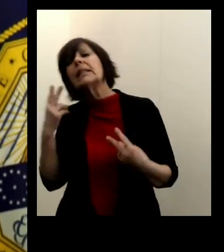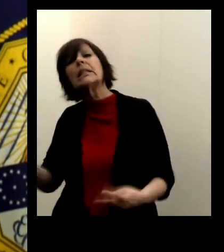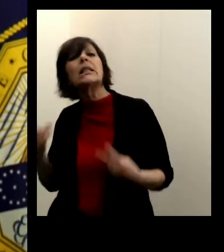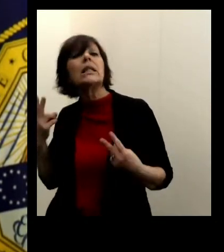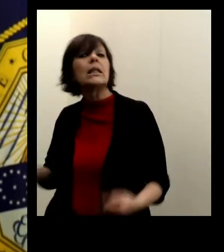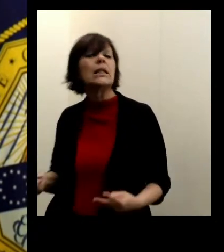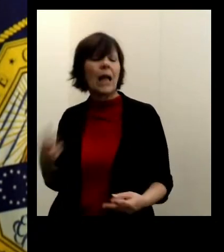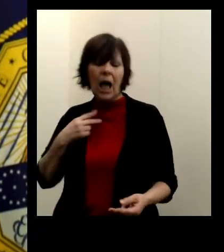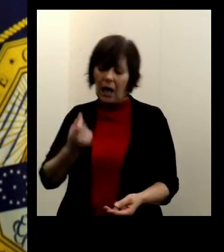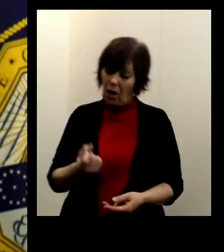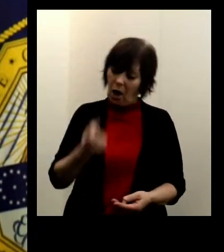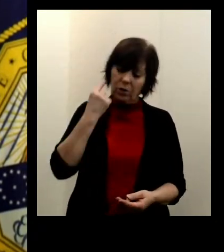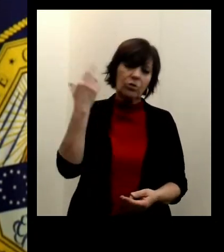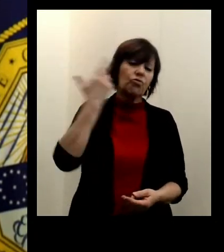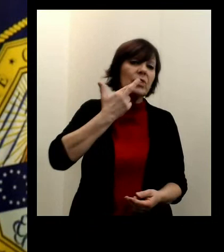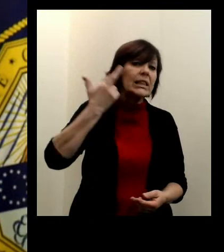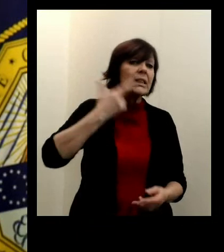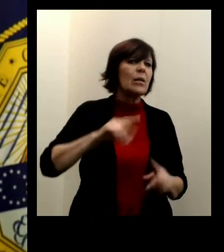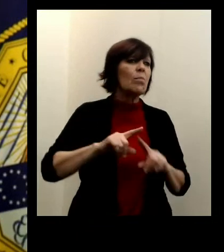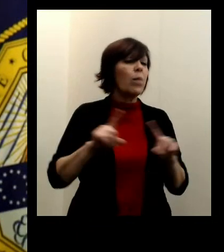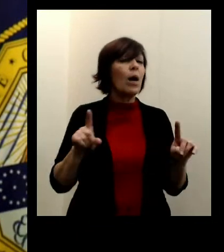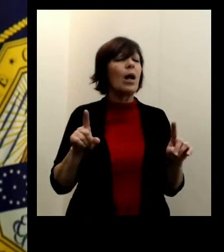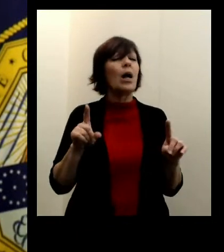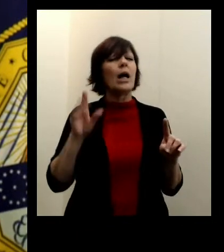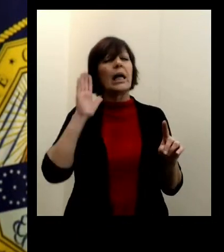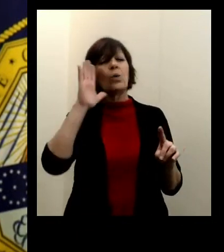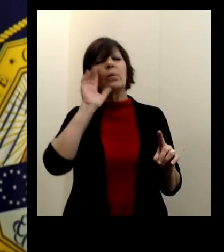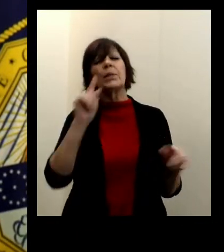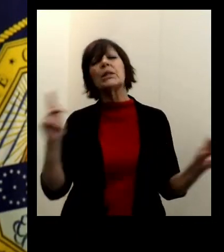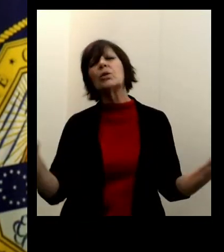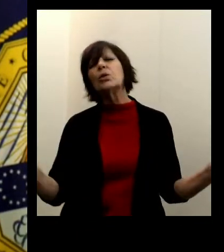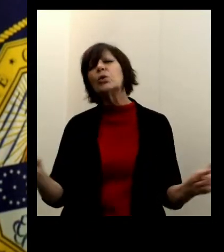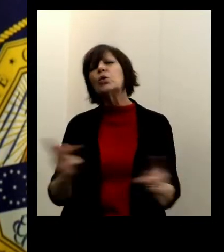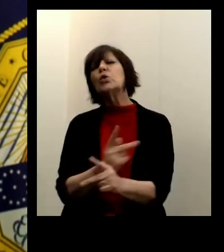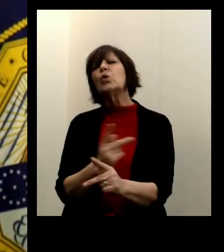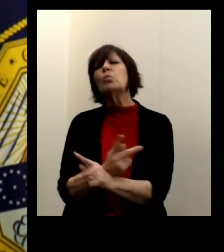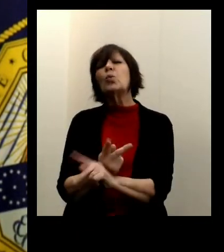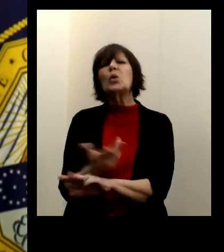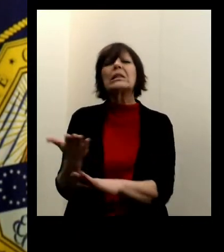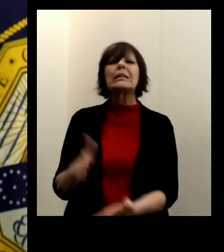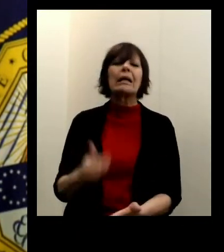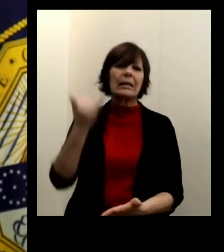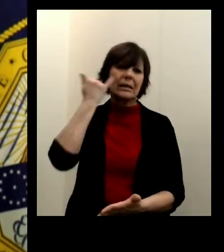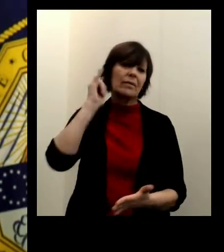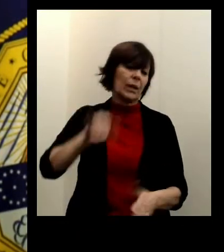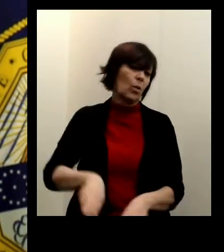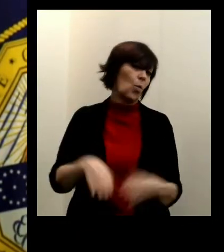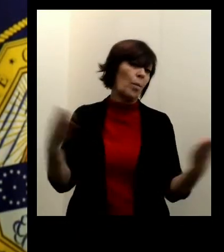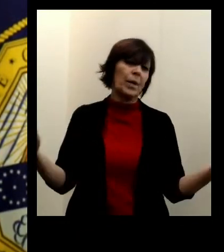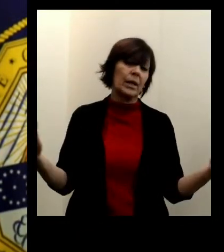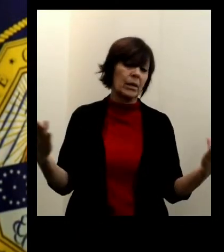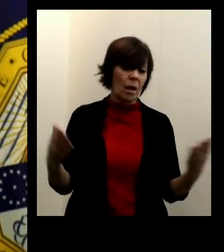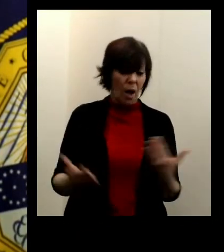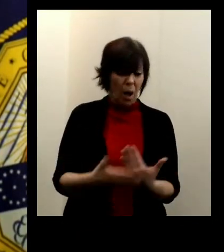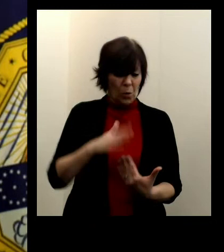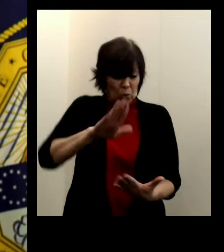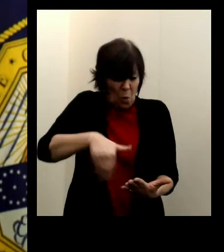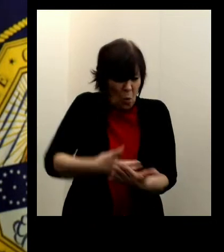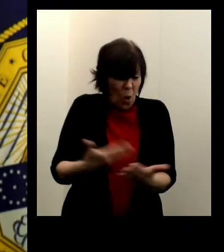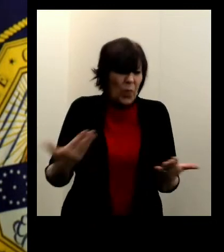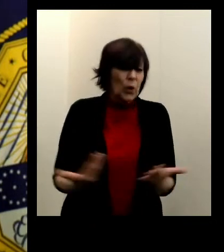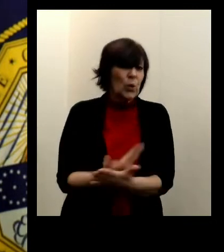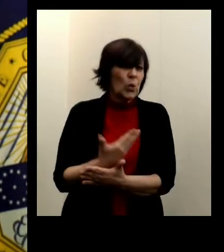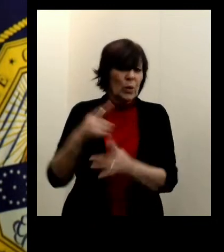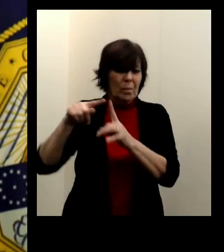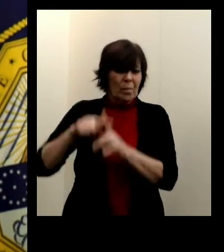members. I understand the reason why. We'd have dozens and dozens of more deaths if that's the case. Because almost all of these new cases in nursing homes